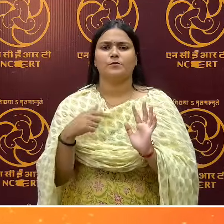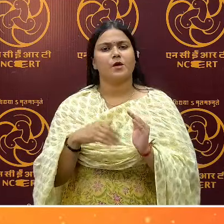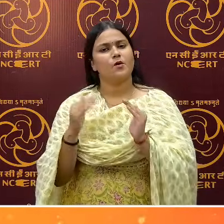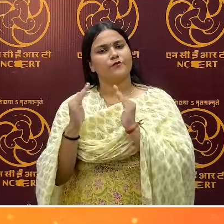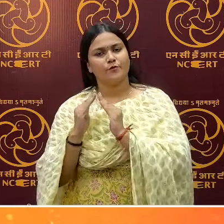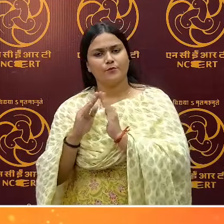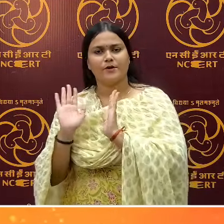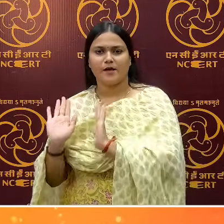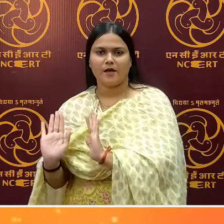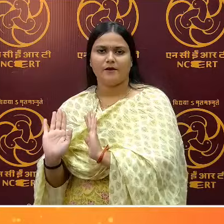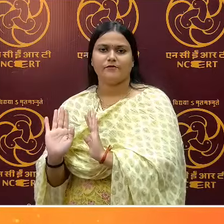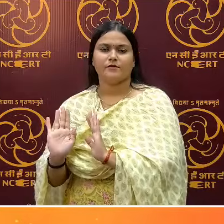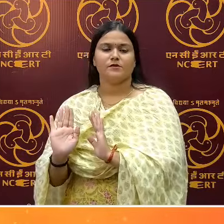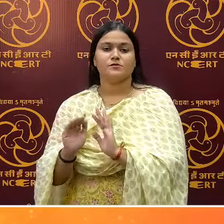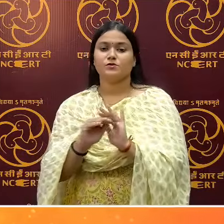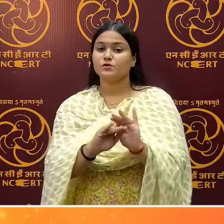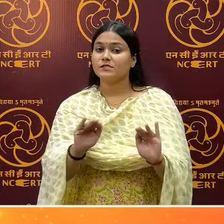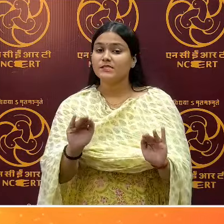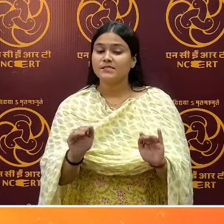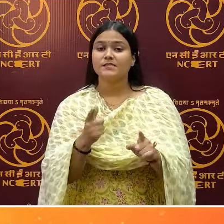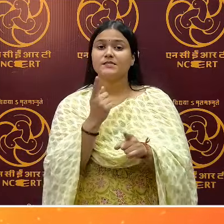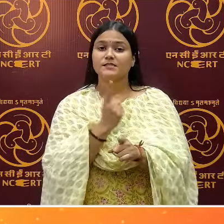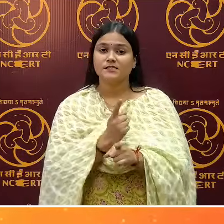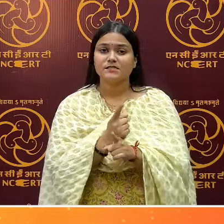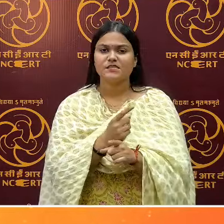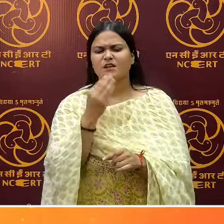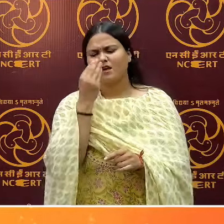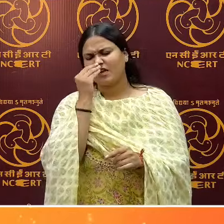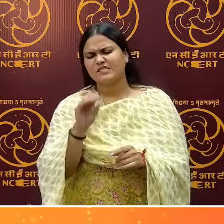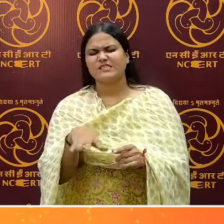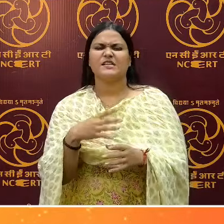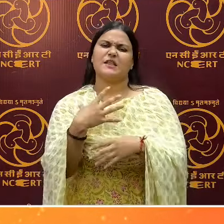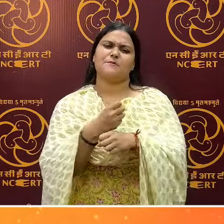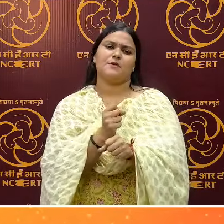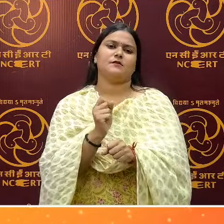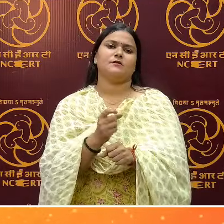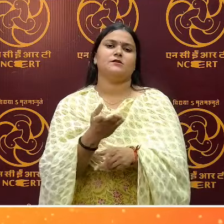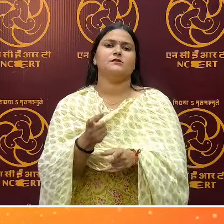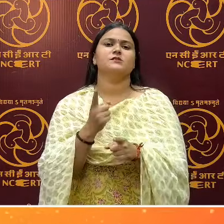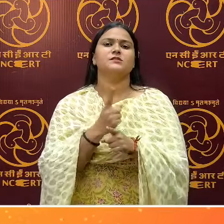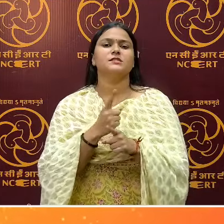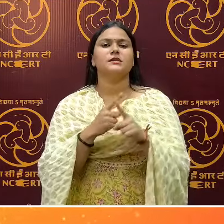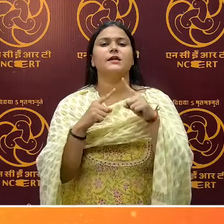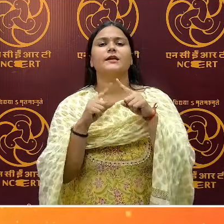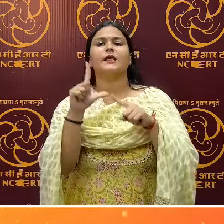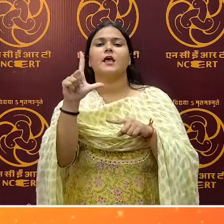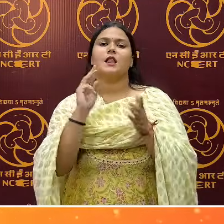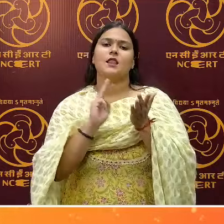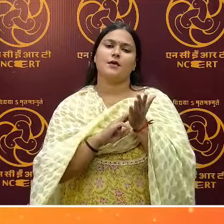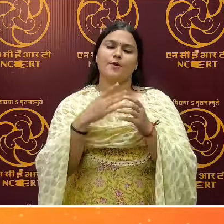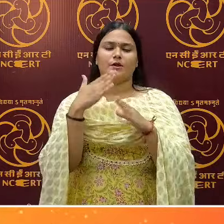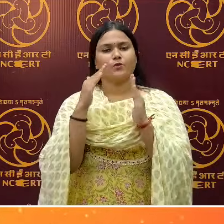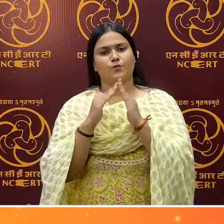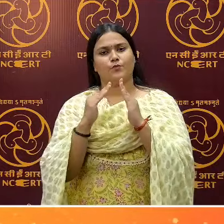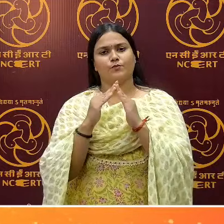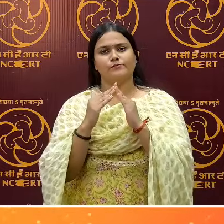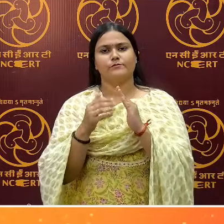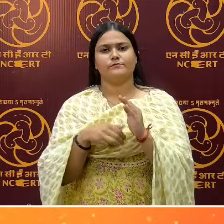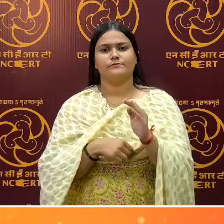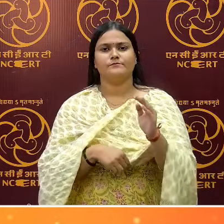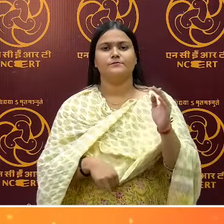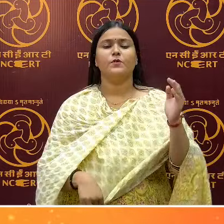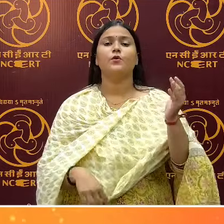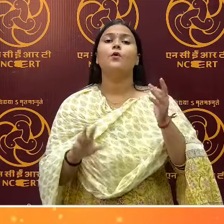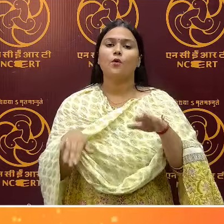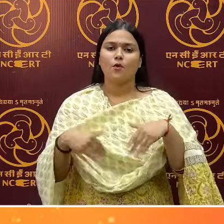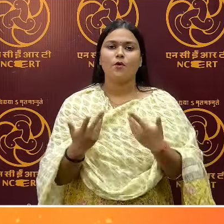at home, so children can easily, children, they can easily make these teaching learning materials at home. Great. And we can even